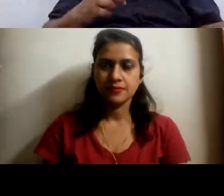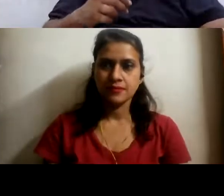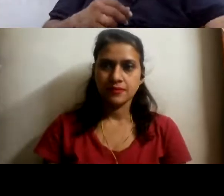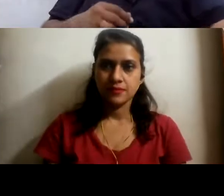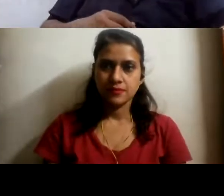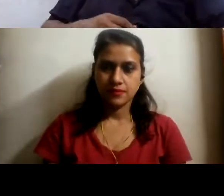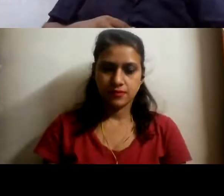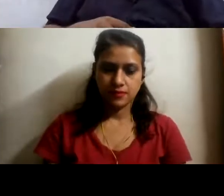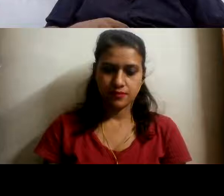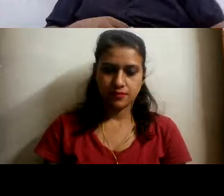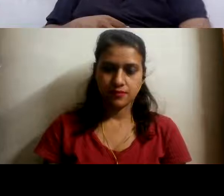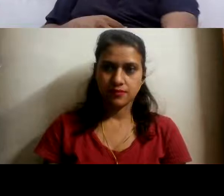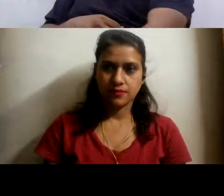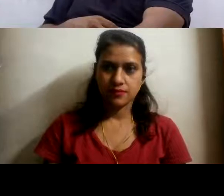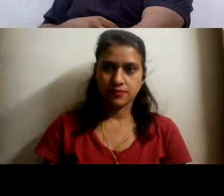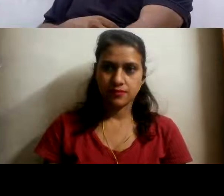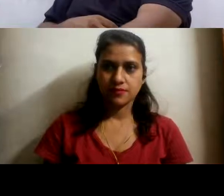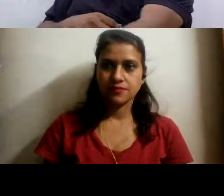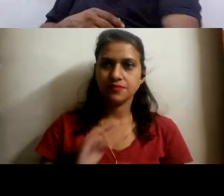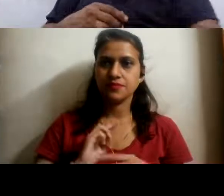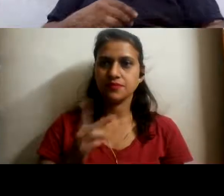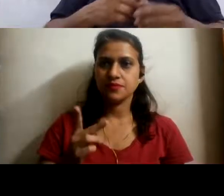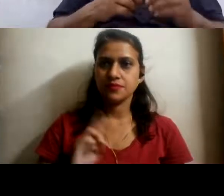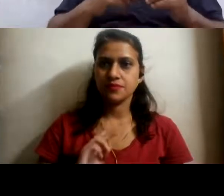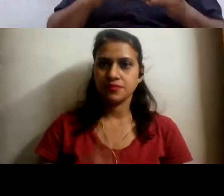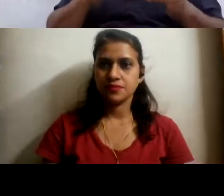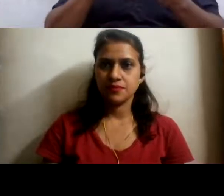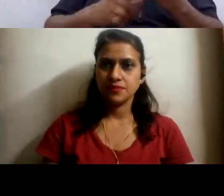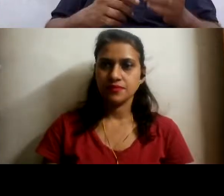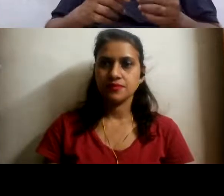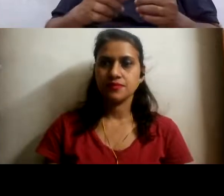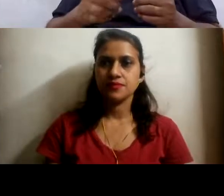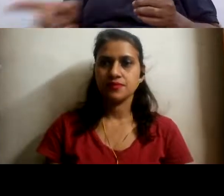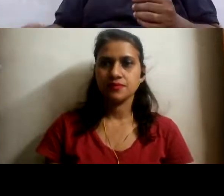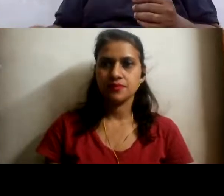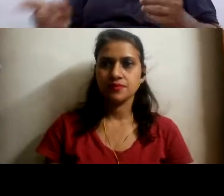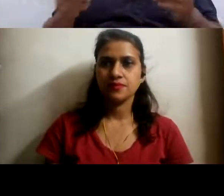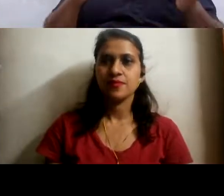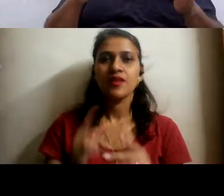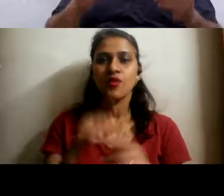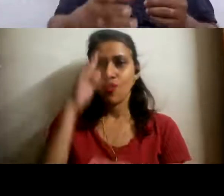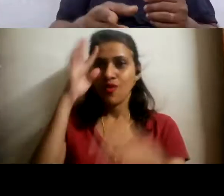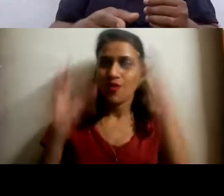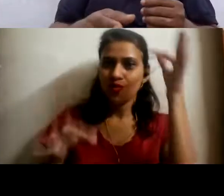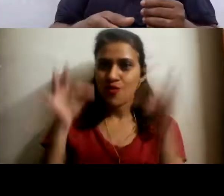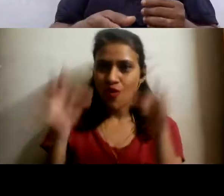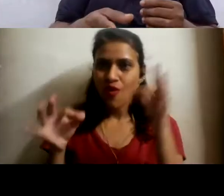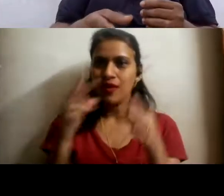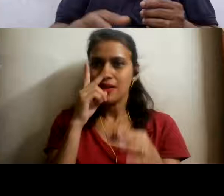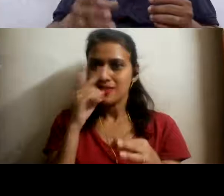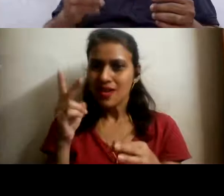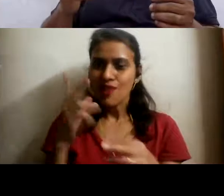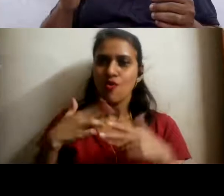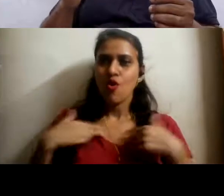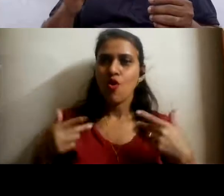How can you look into the reasoning? You need to read the arguments, you need to analyze it, you need to give what was the reasoning given by the court, and